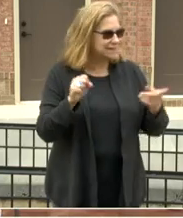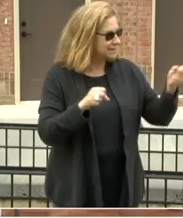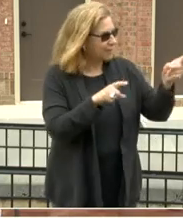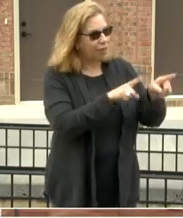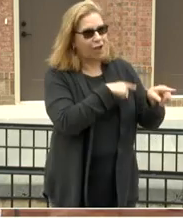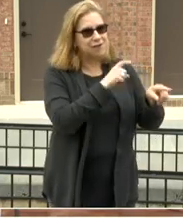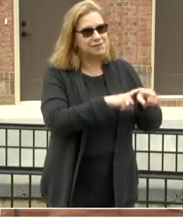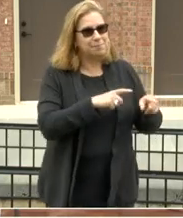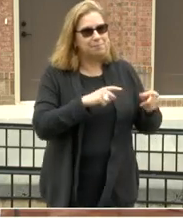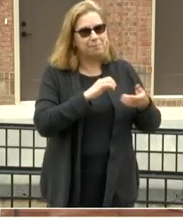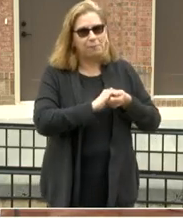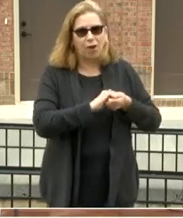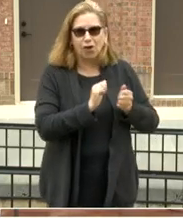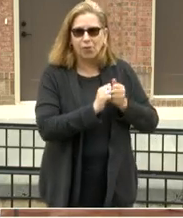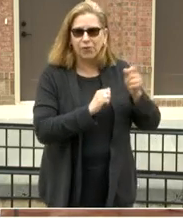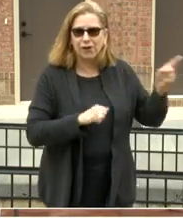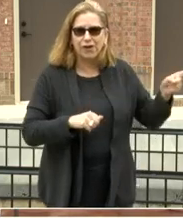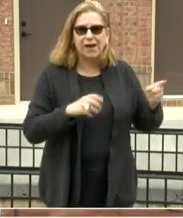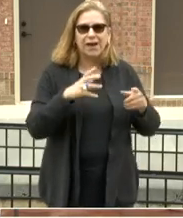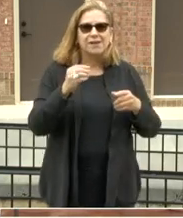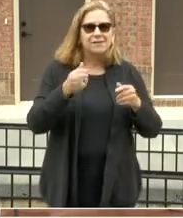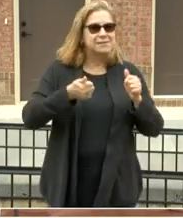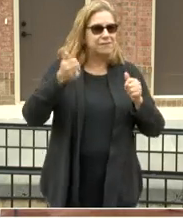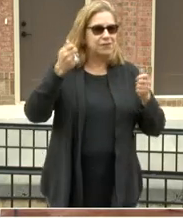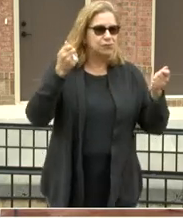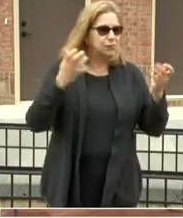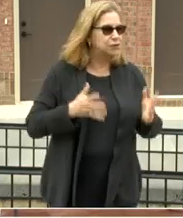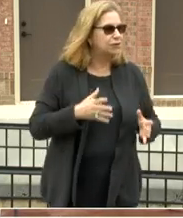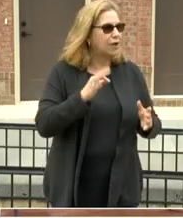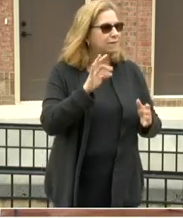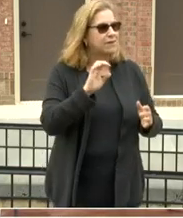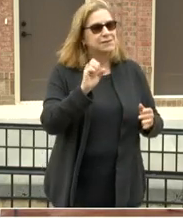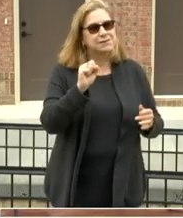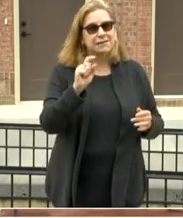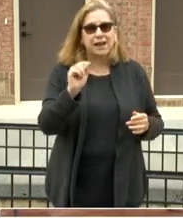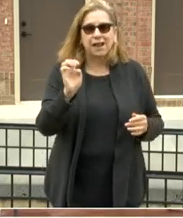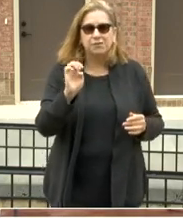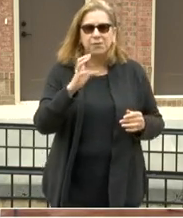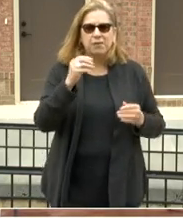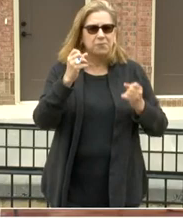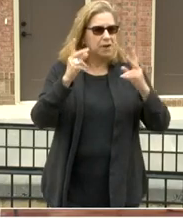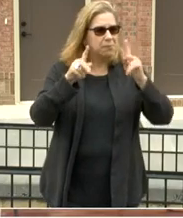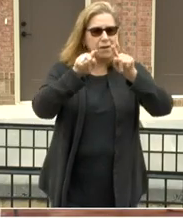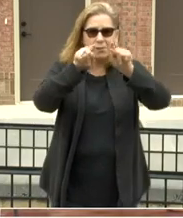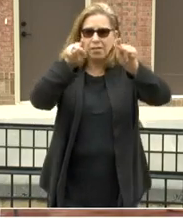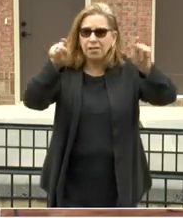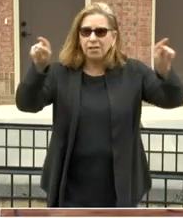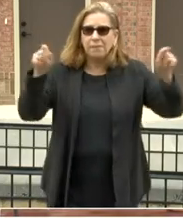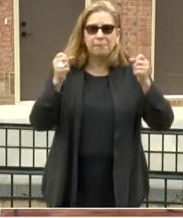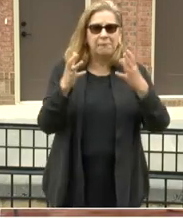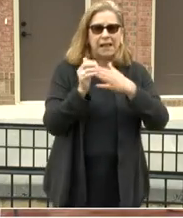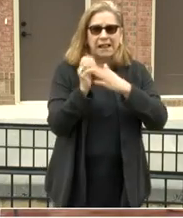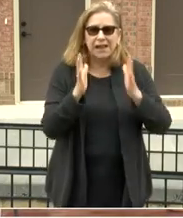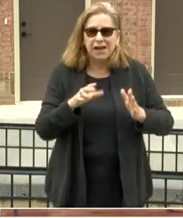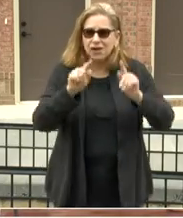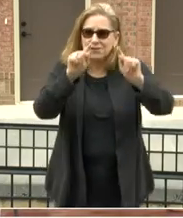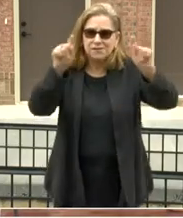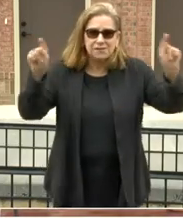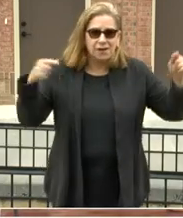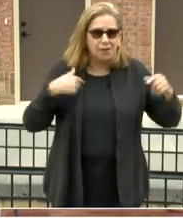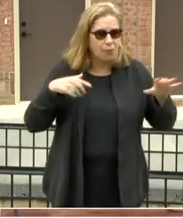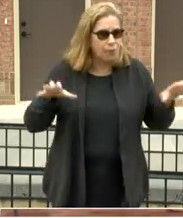the Executive Director of St. Elizabeth East, and many other city leaders as we welcome you all to this ribbon cutting for the